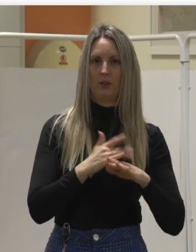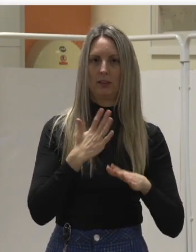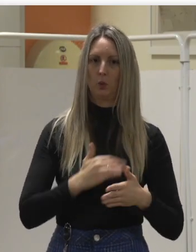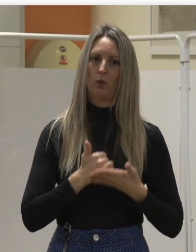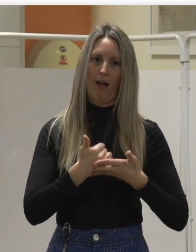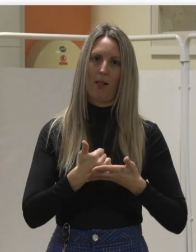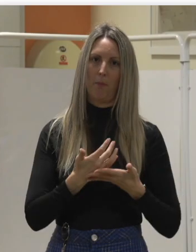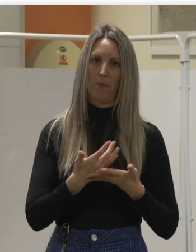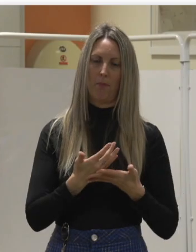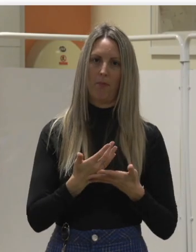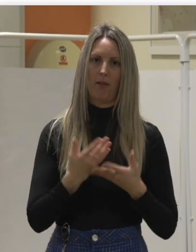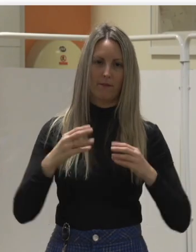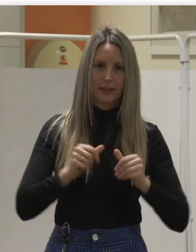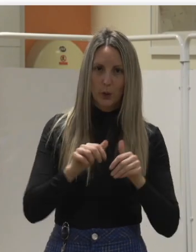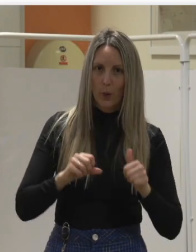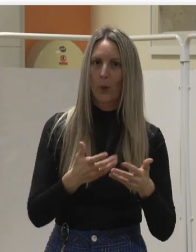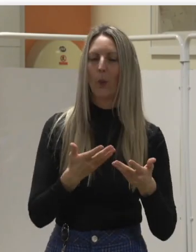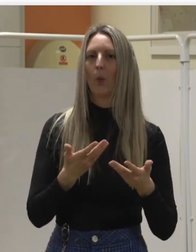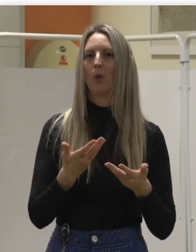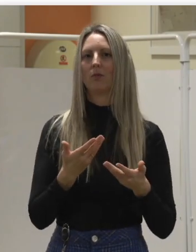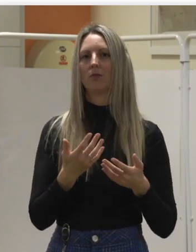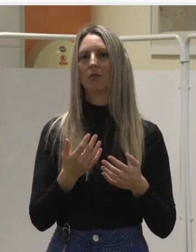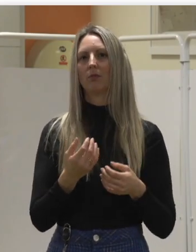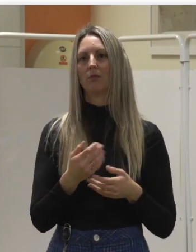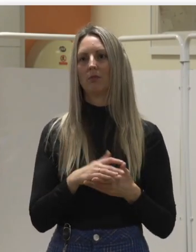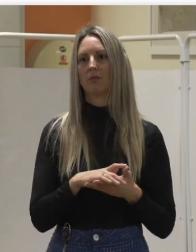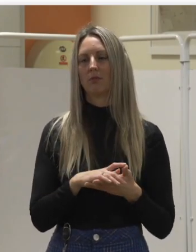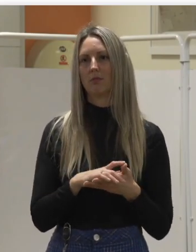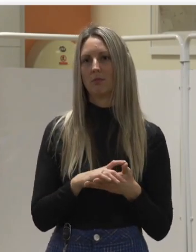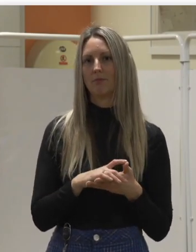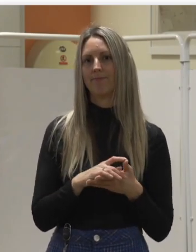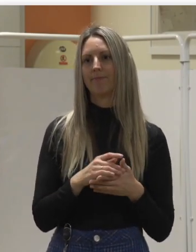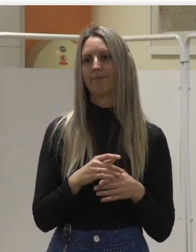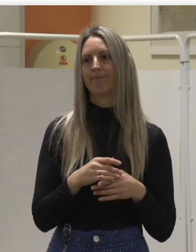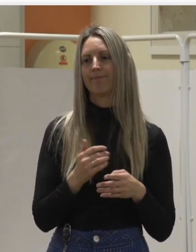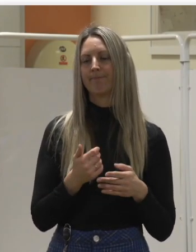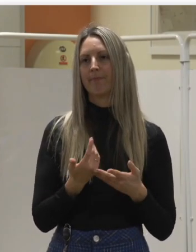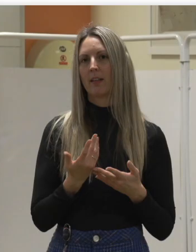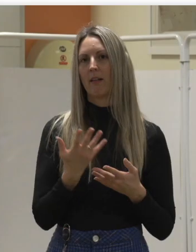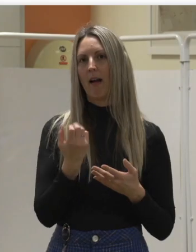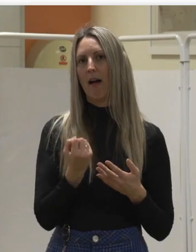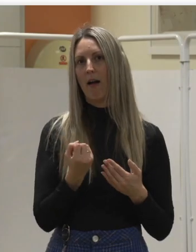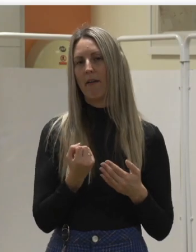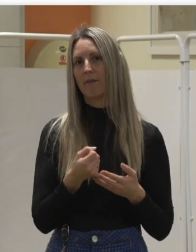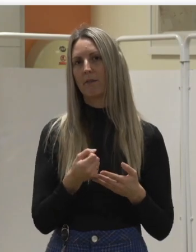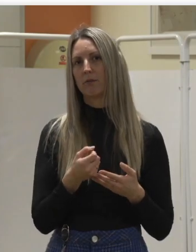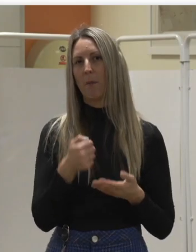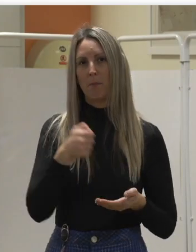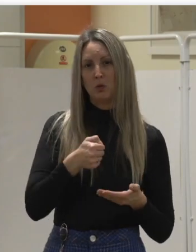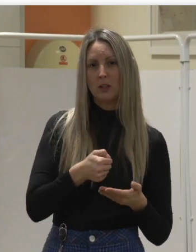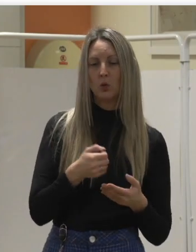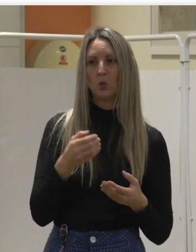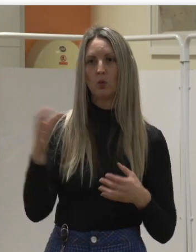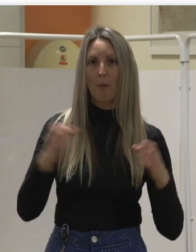have not got enough resources to employ them to deliver it. We are very well aware